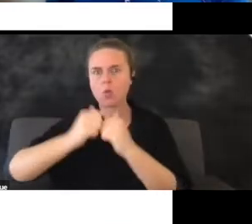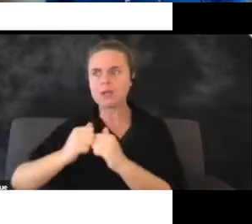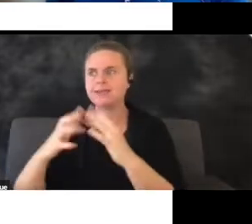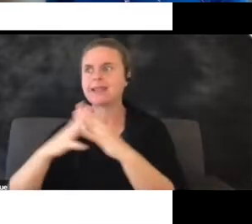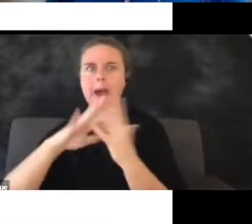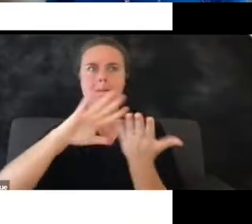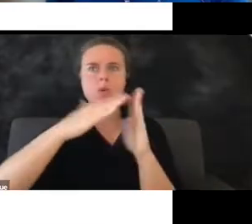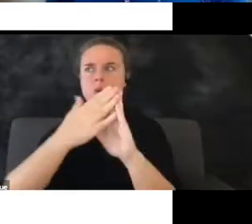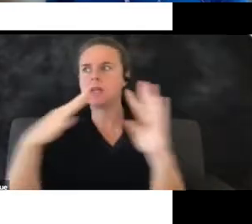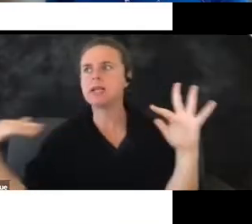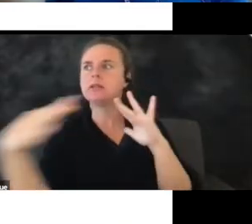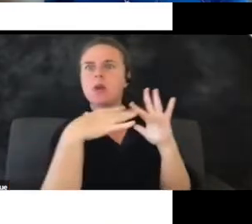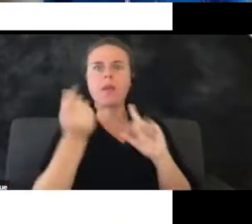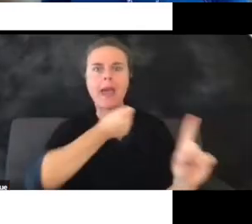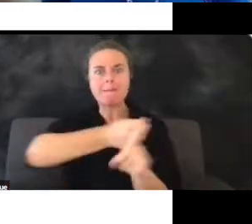to thrive?